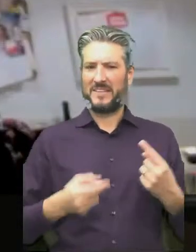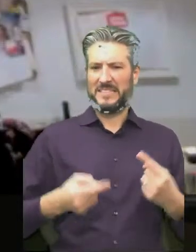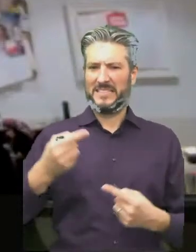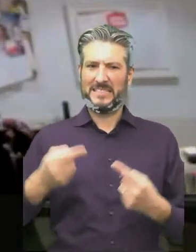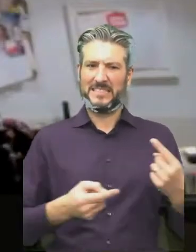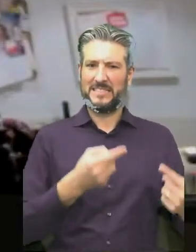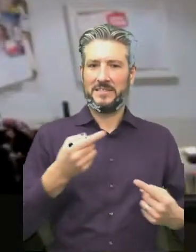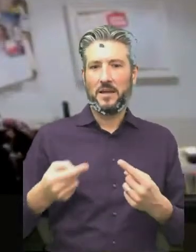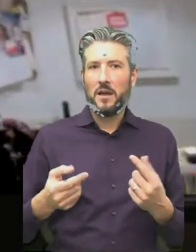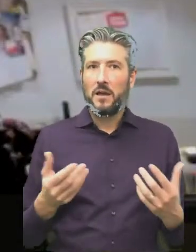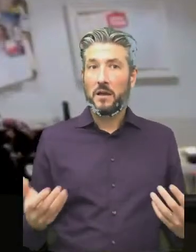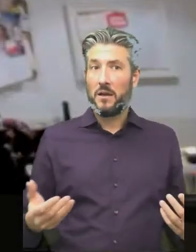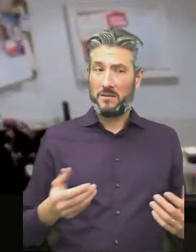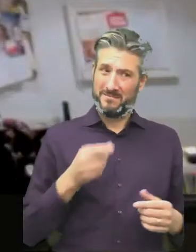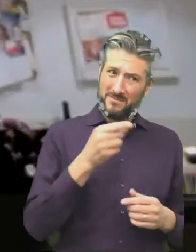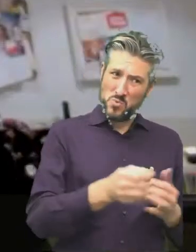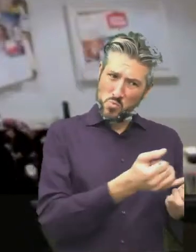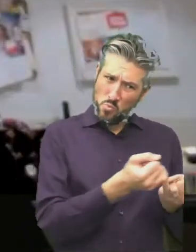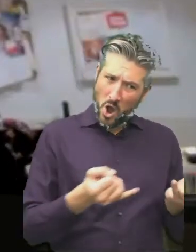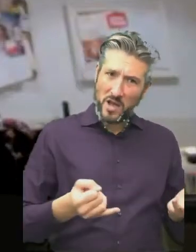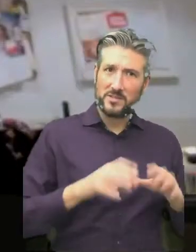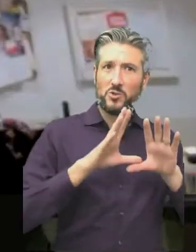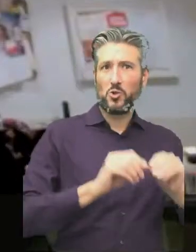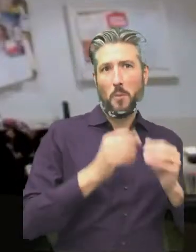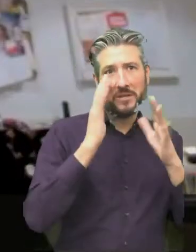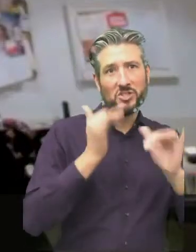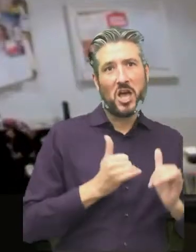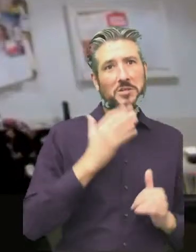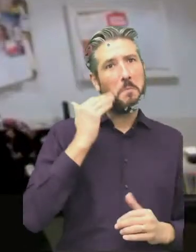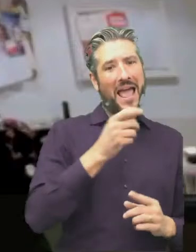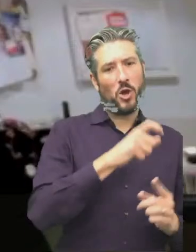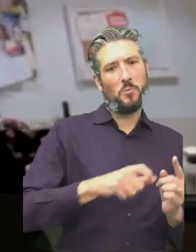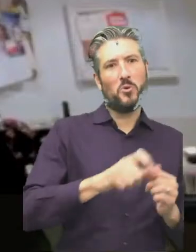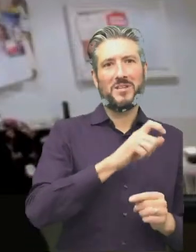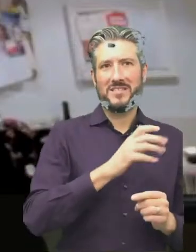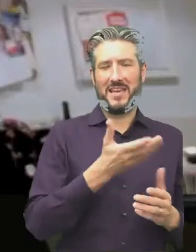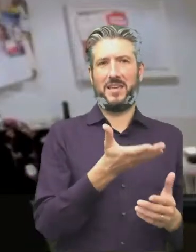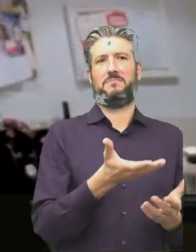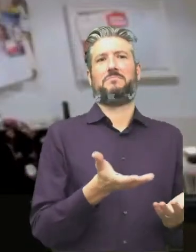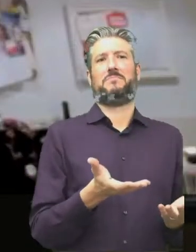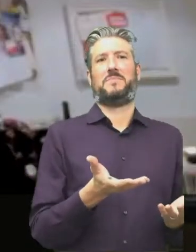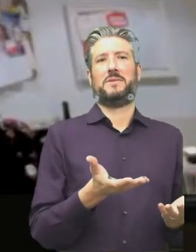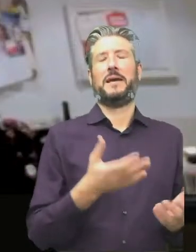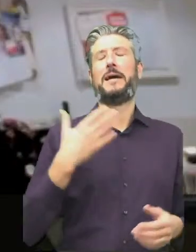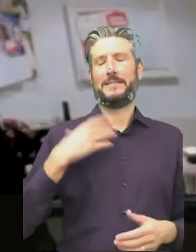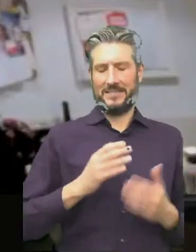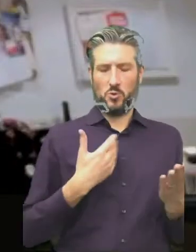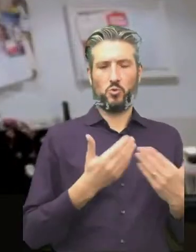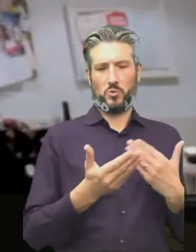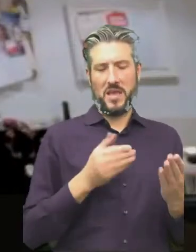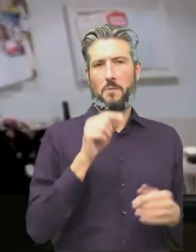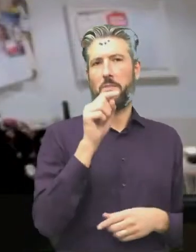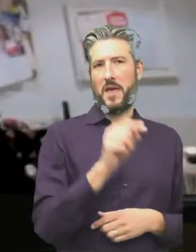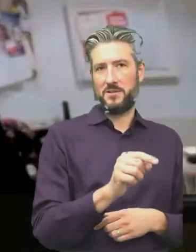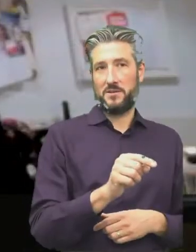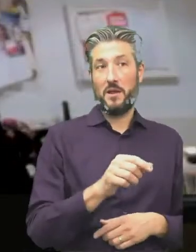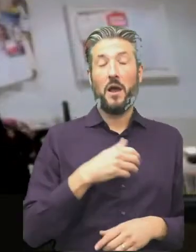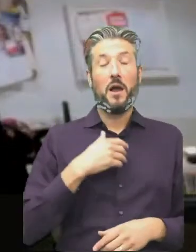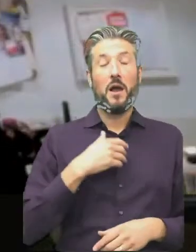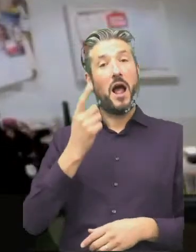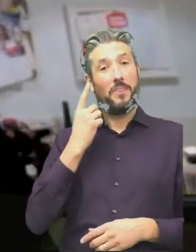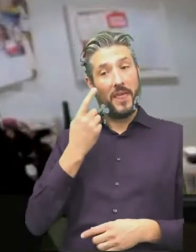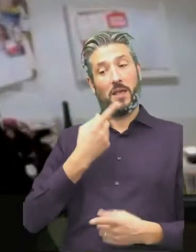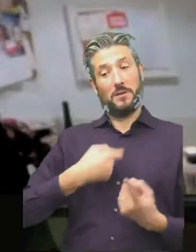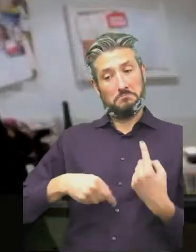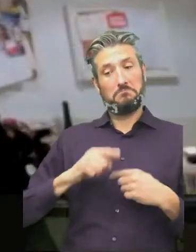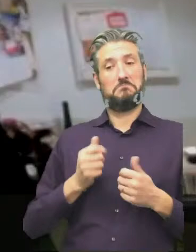and searched, much more disproportionately than they are in the population. This is something that we have to do something about. But I think we are taking a much better approach now